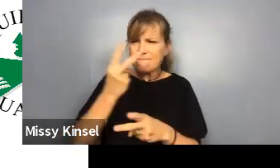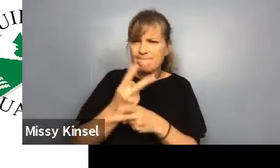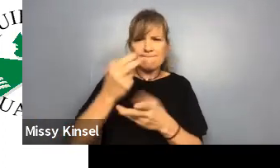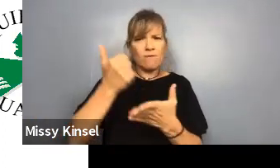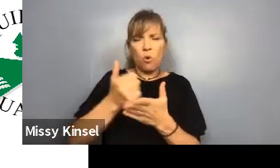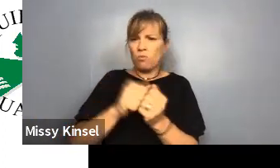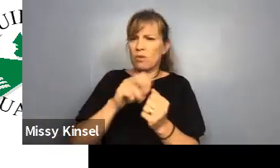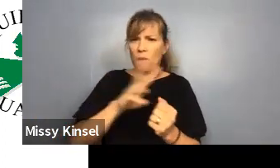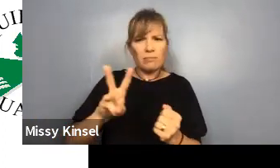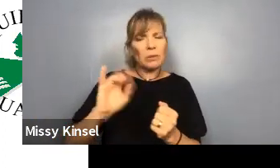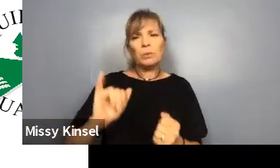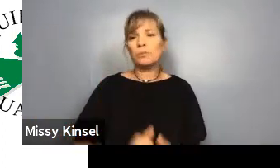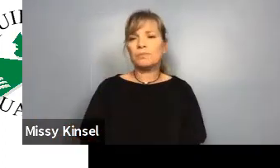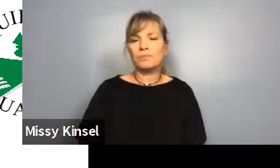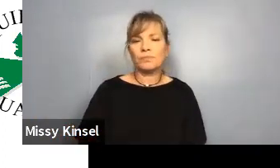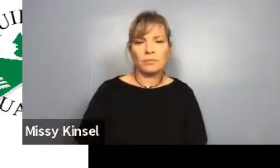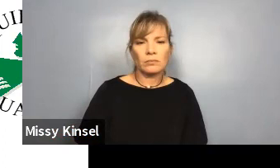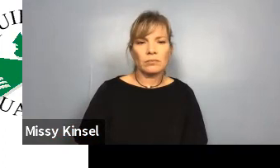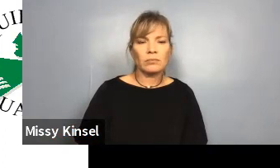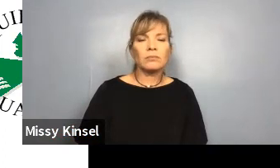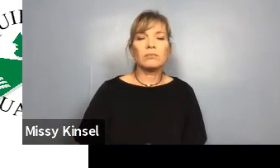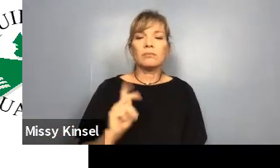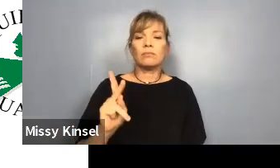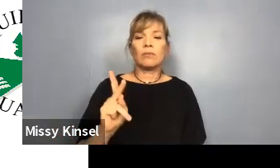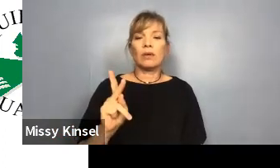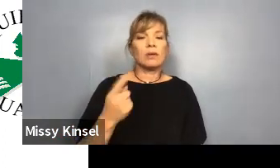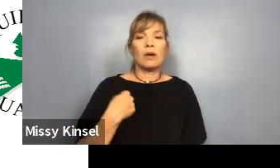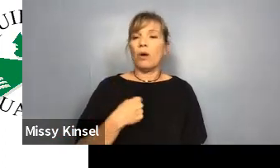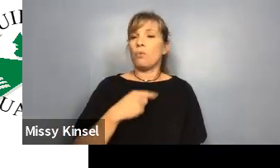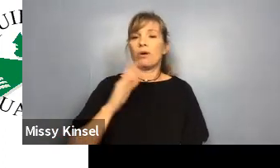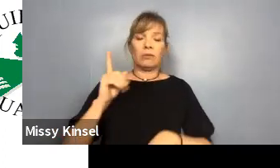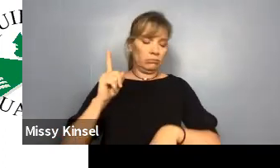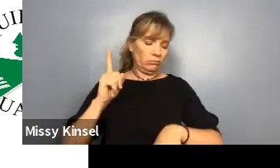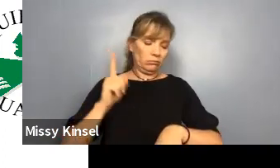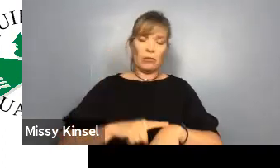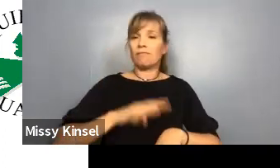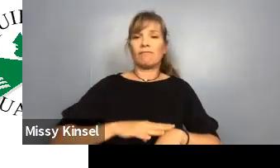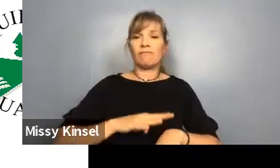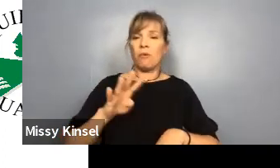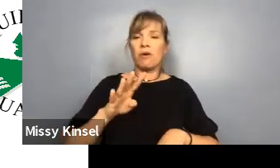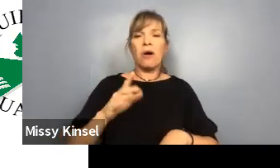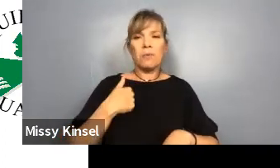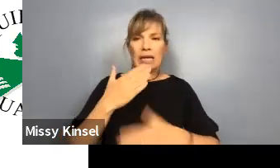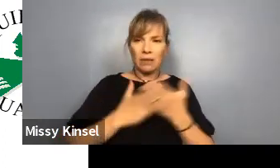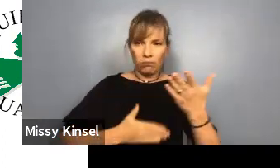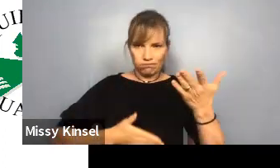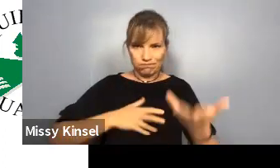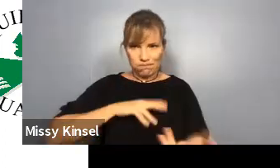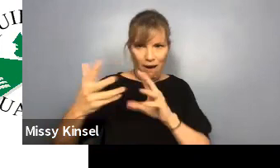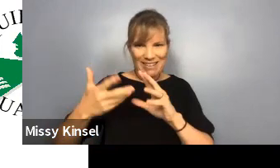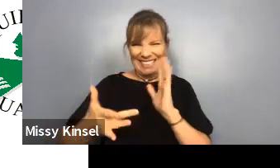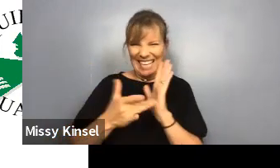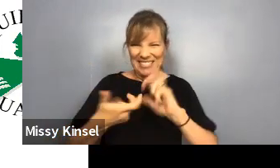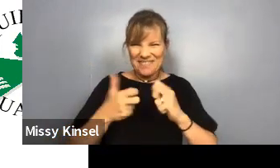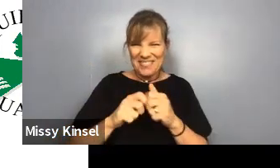that as well. All right, so we are right at an hour. We did have some technical issues there at